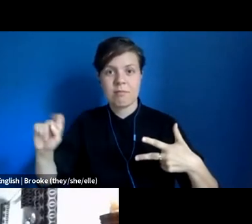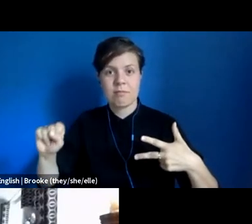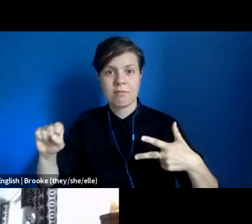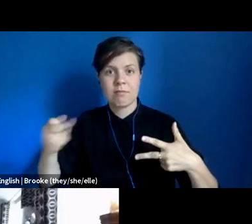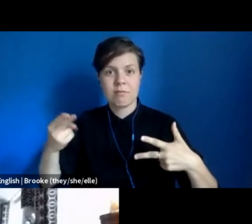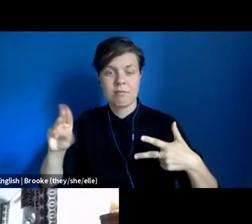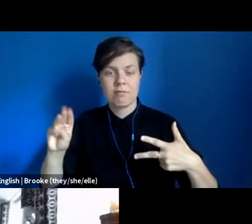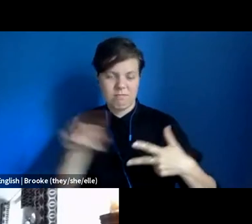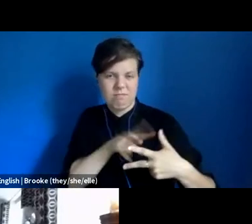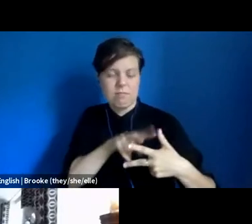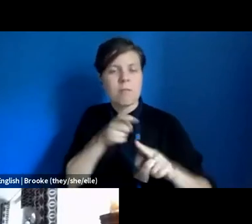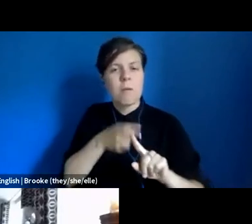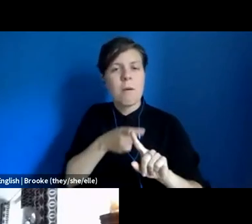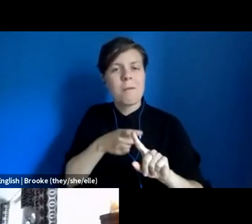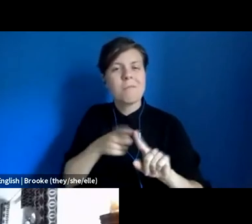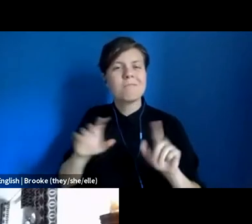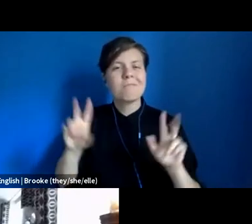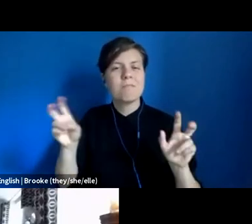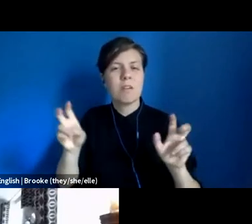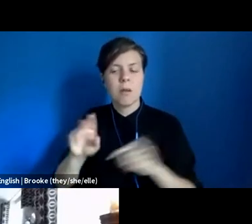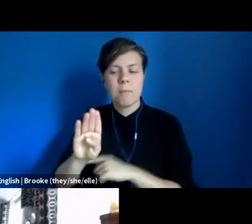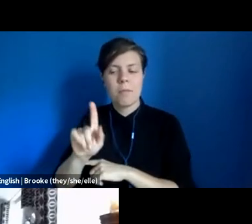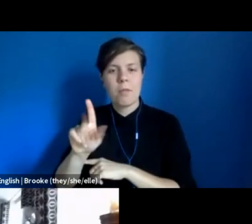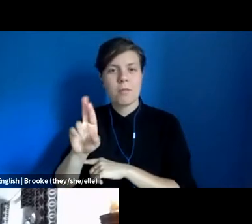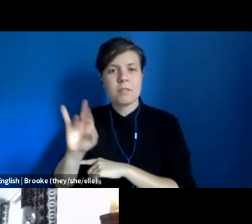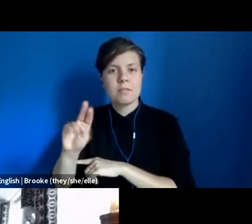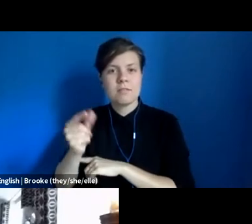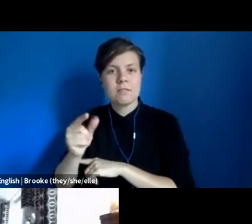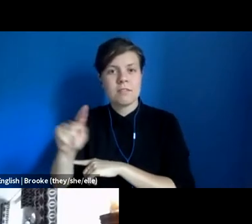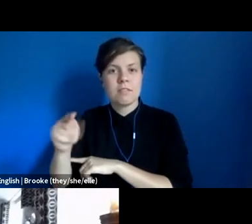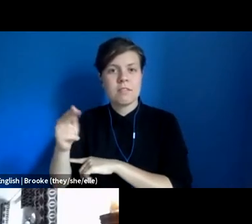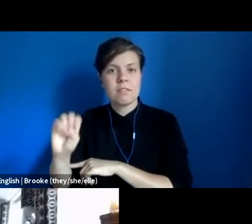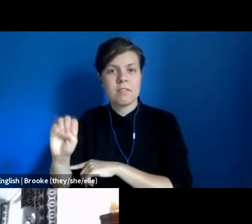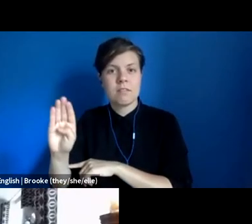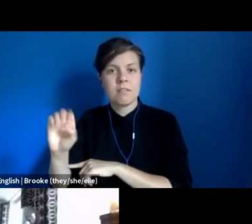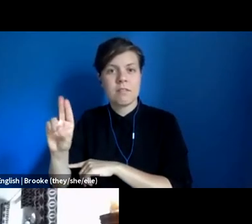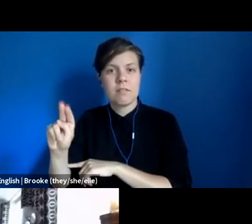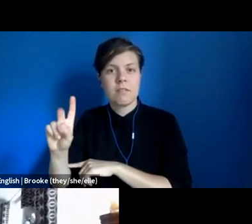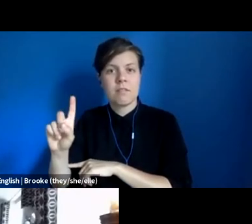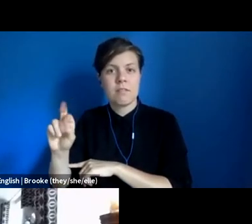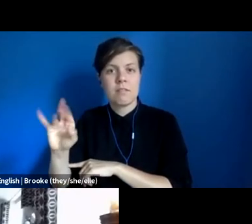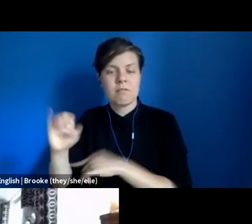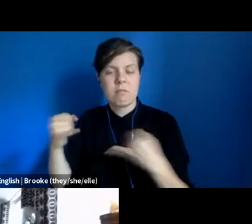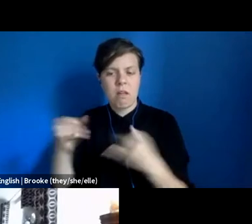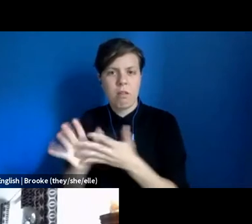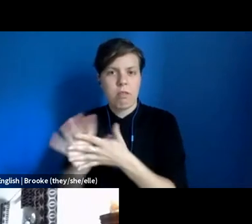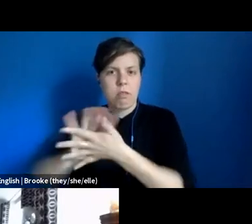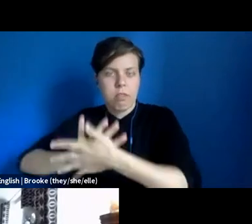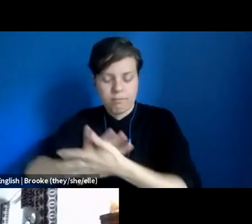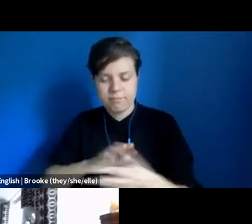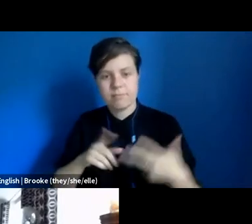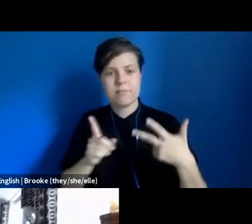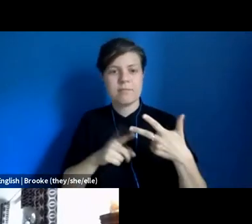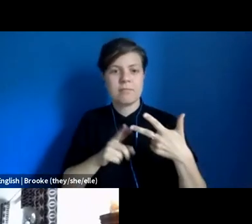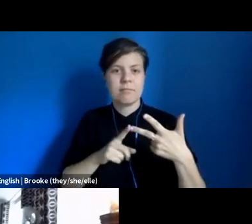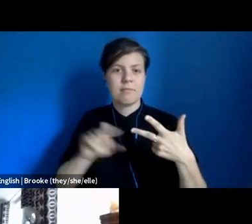well as Stefana Fratila from CRIP Raves. And